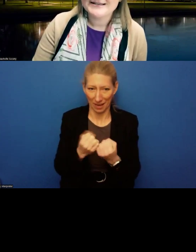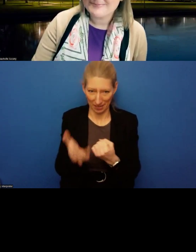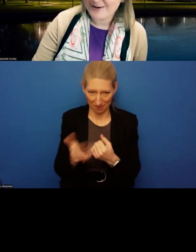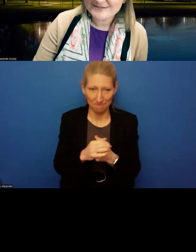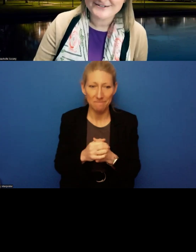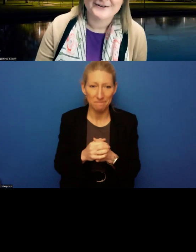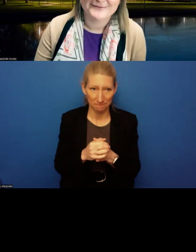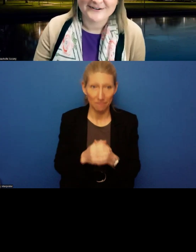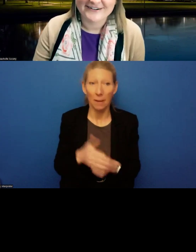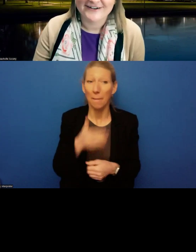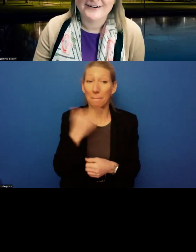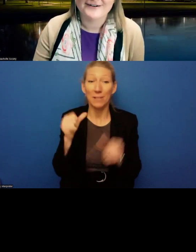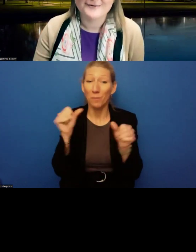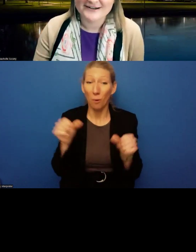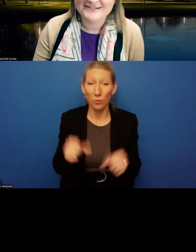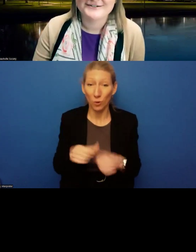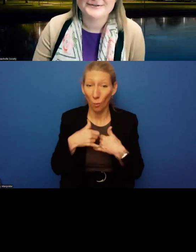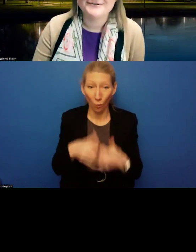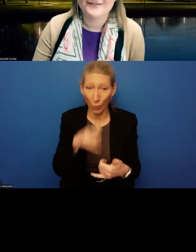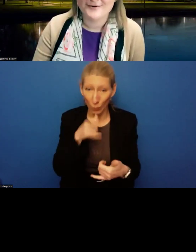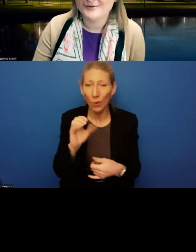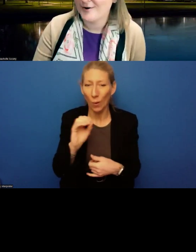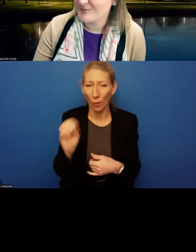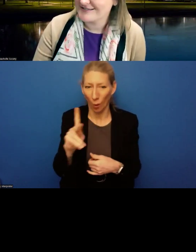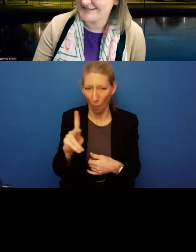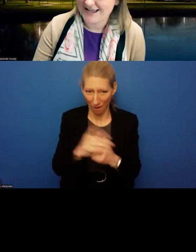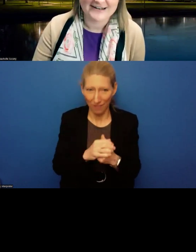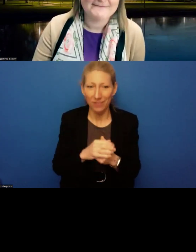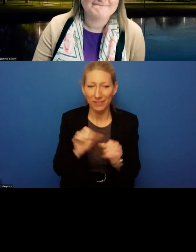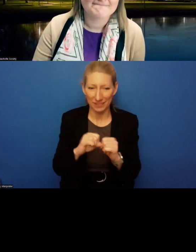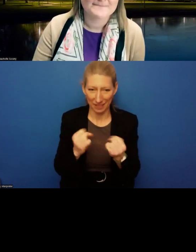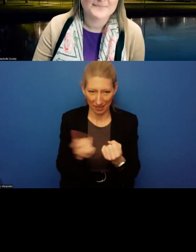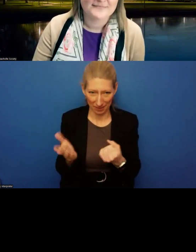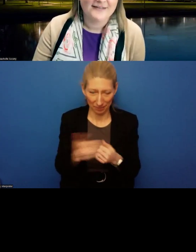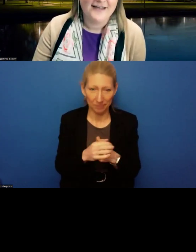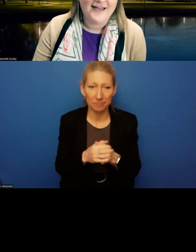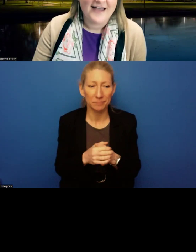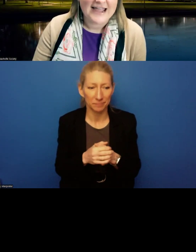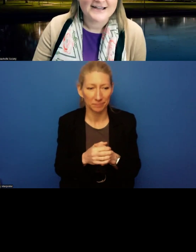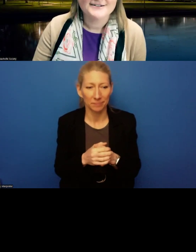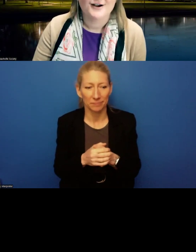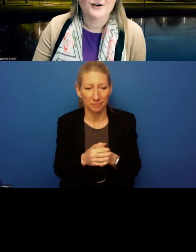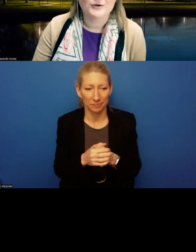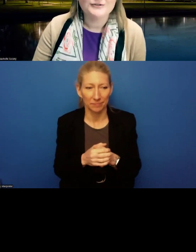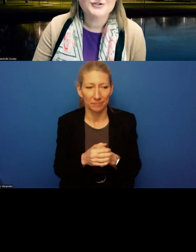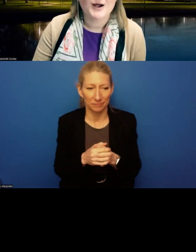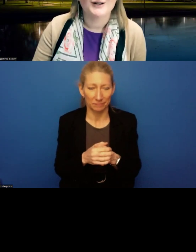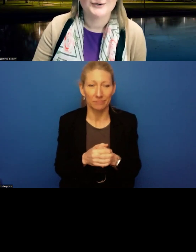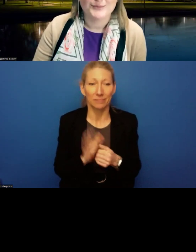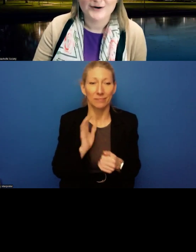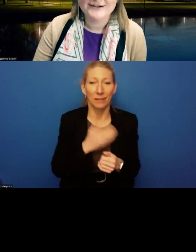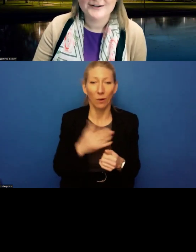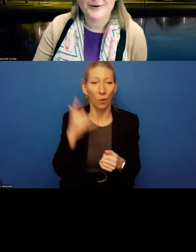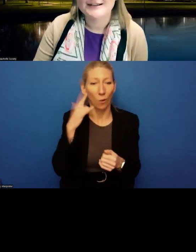The Best Poster Award, awarded to the Oklahoma Society. And our Golden